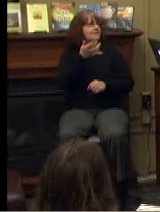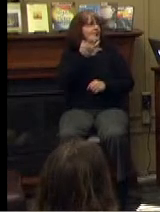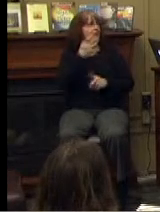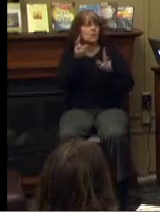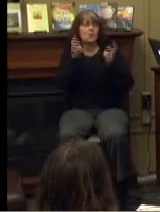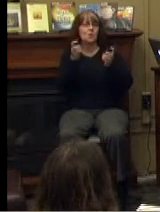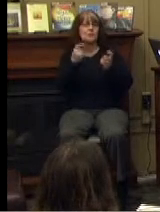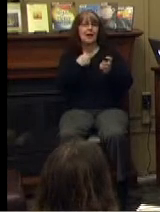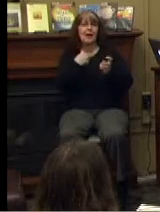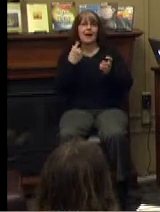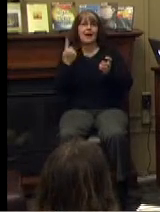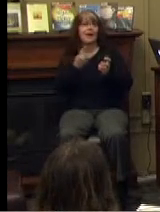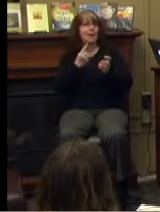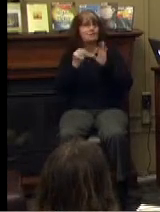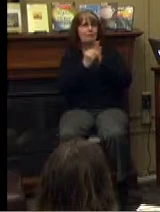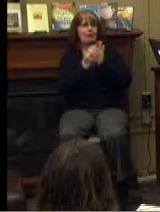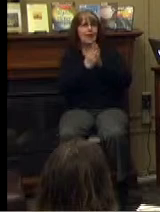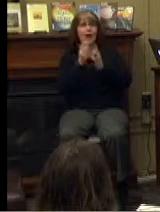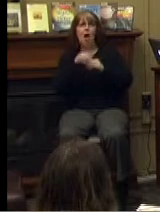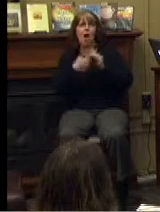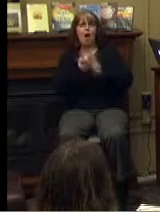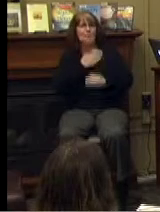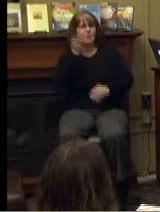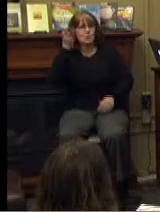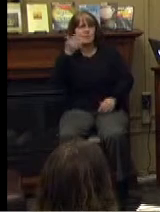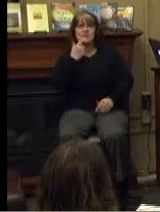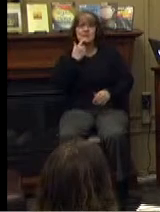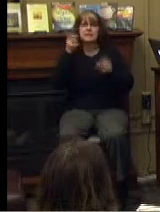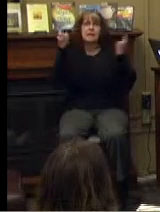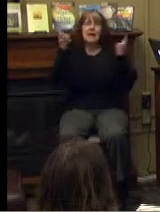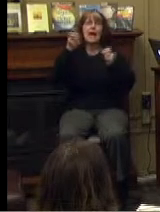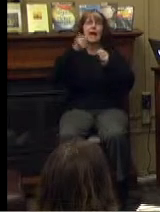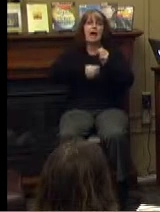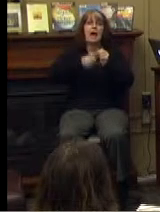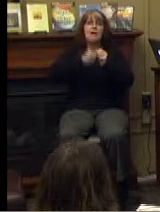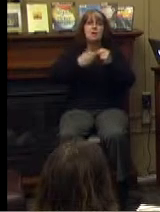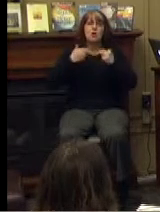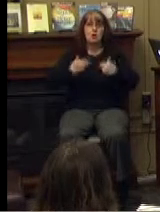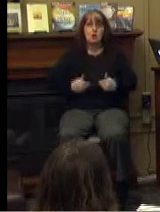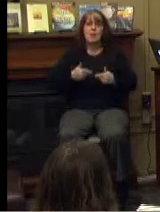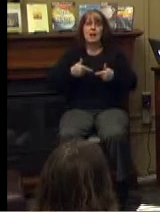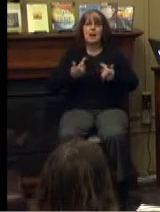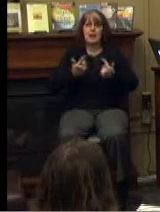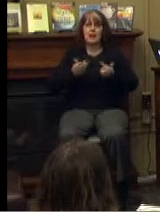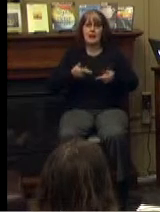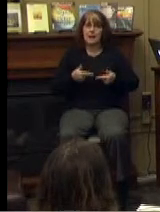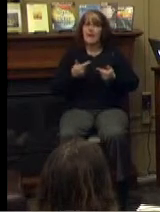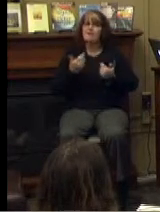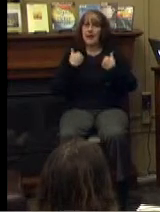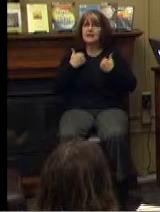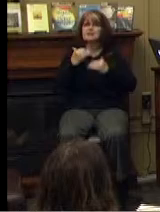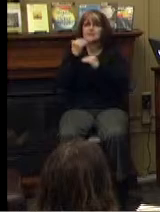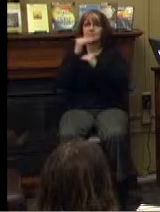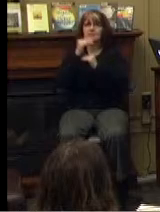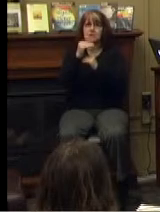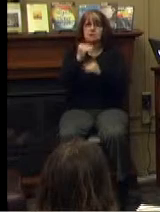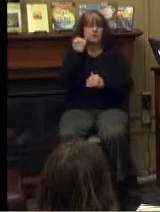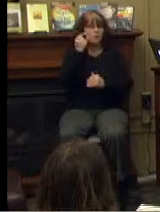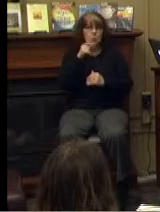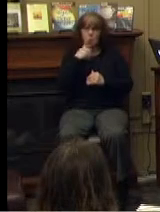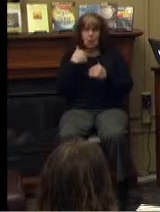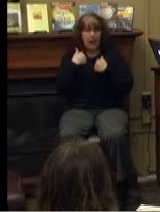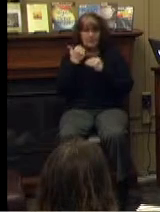in every presentation, I put it in there. It says, every human life has its limitations. If you don't have one,